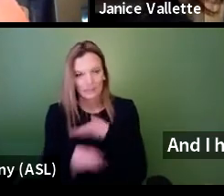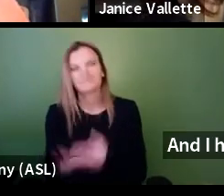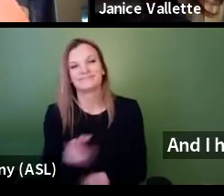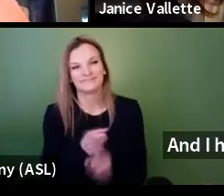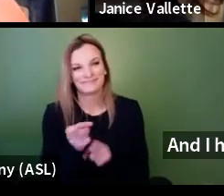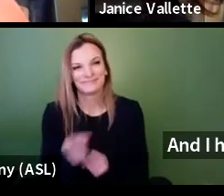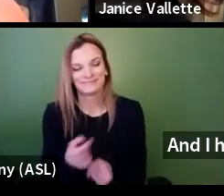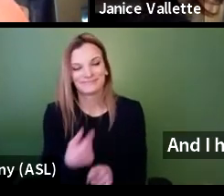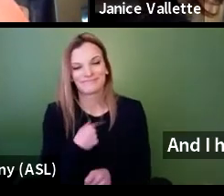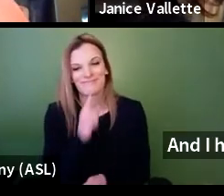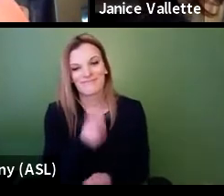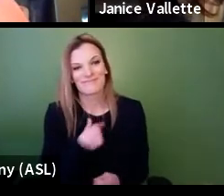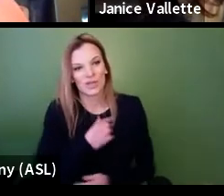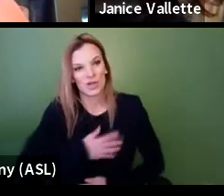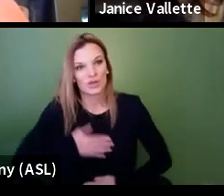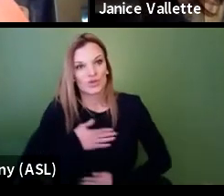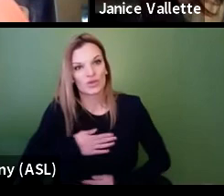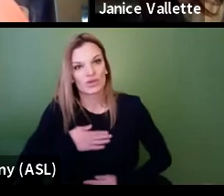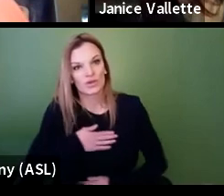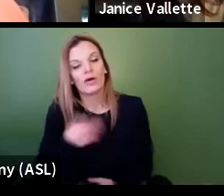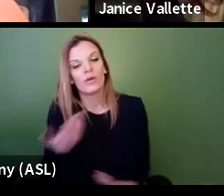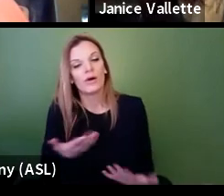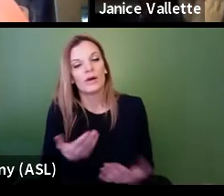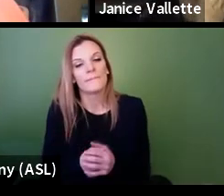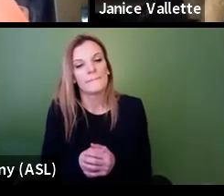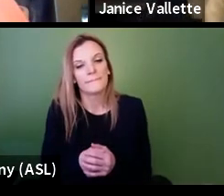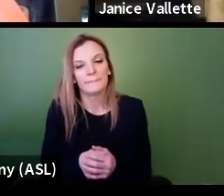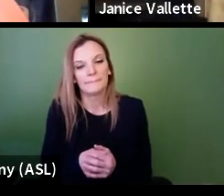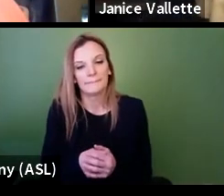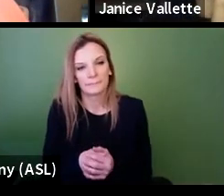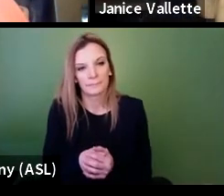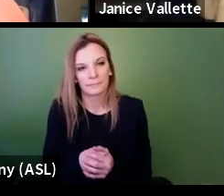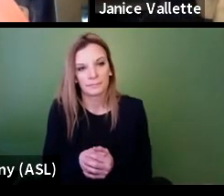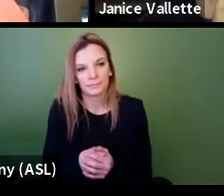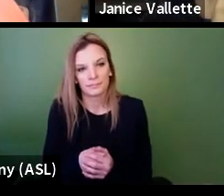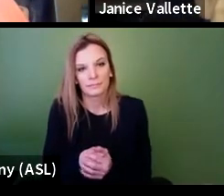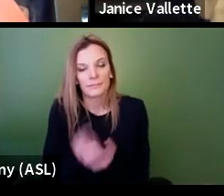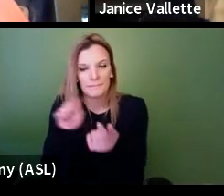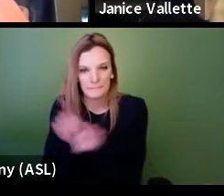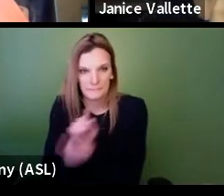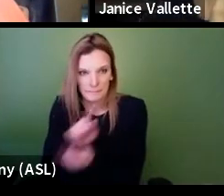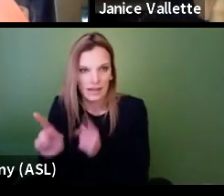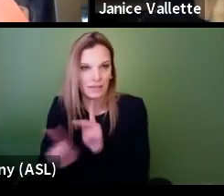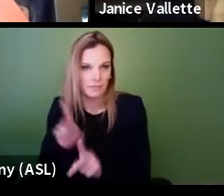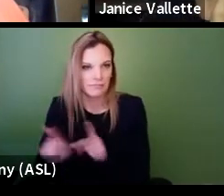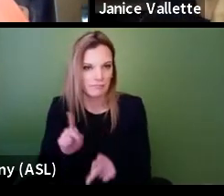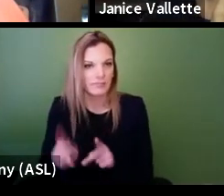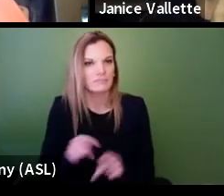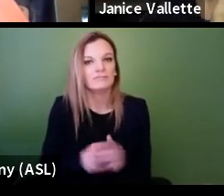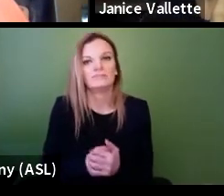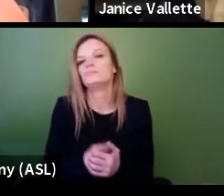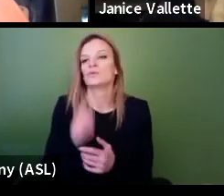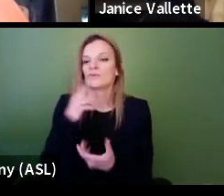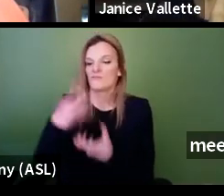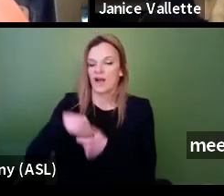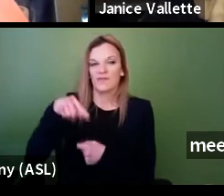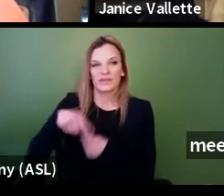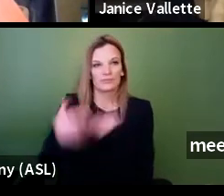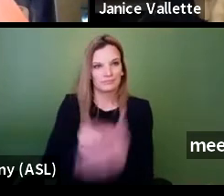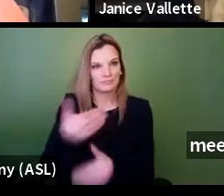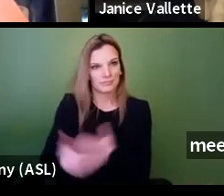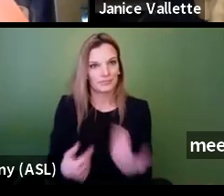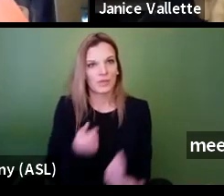What I enjoy is meeting the people involved in the process. And I am so impressed with the way